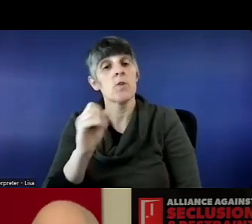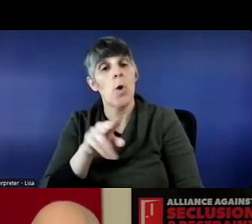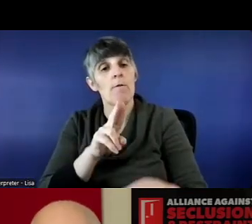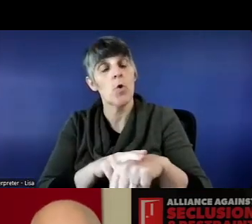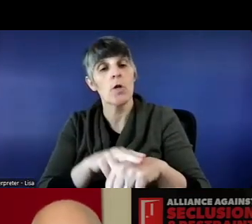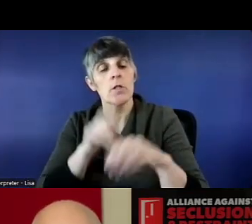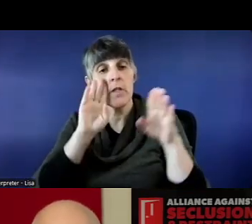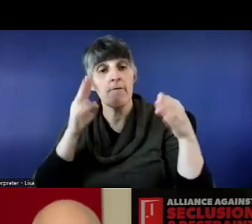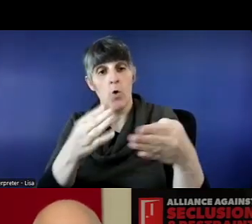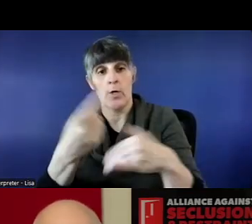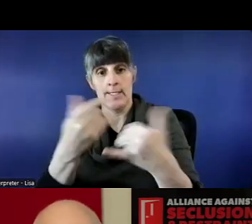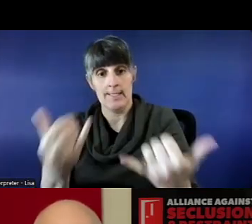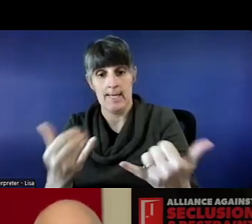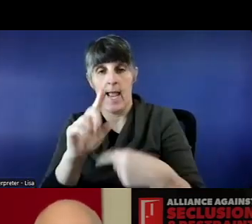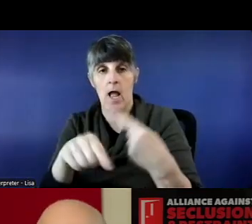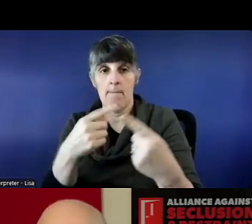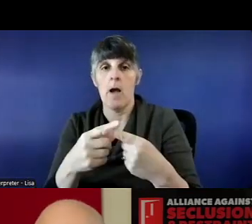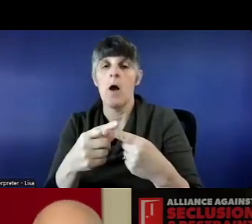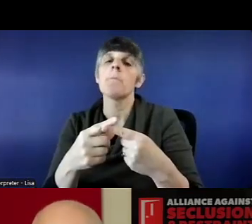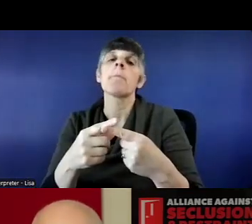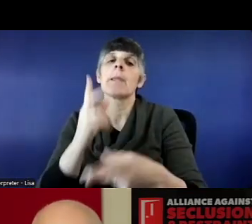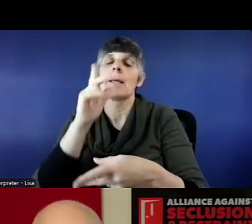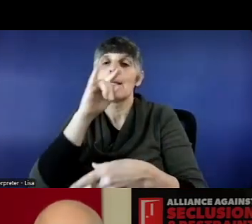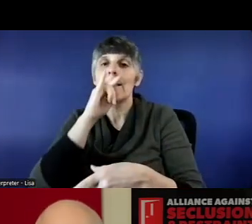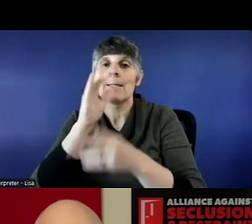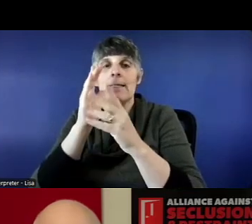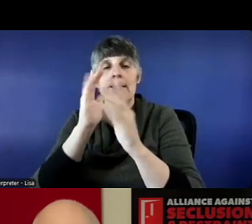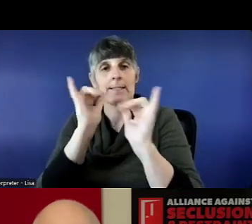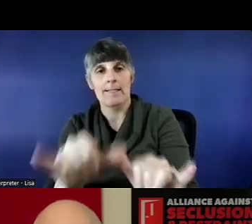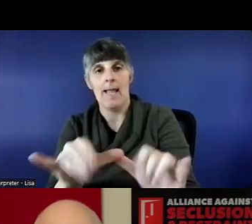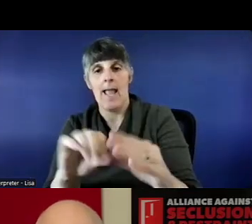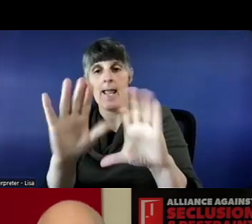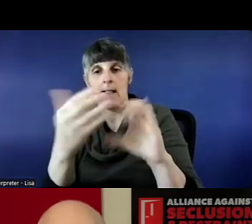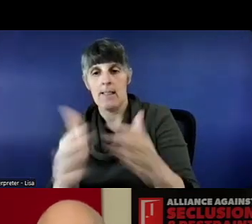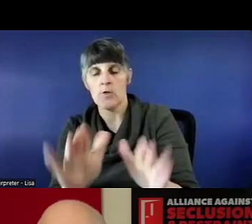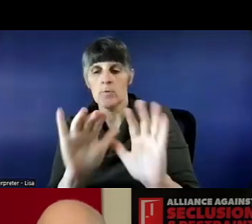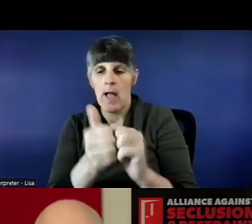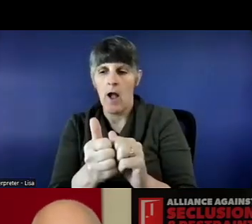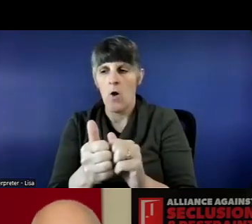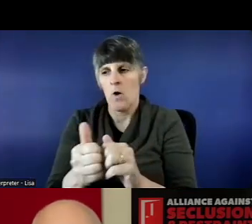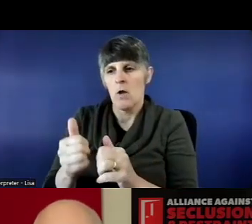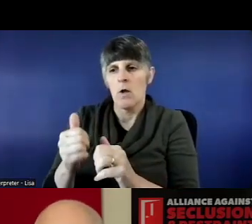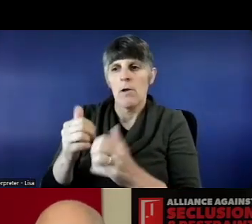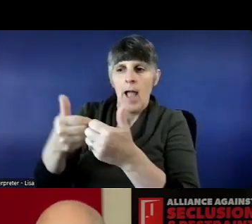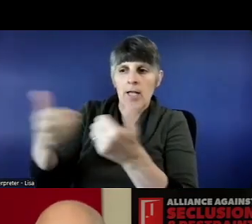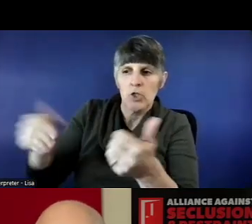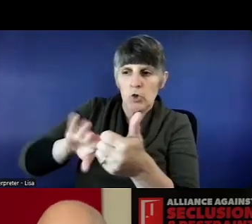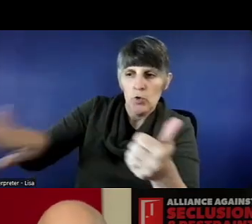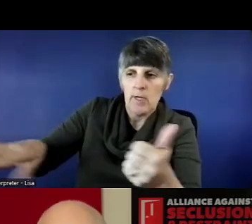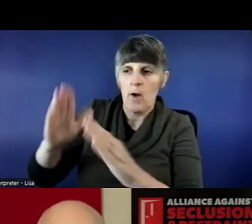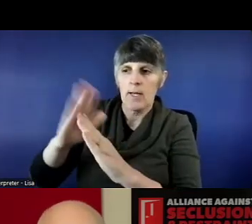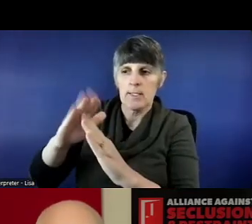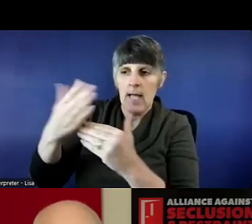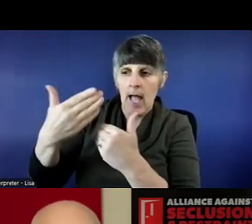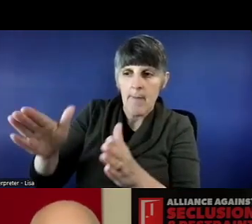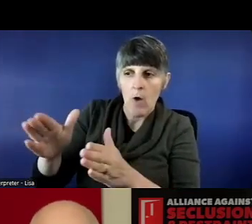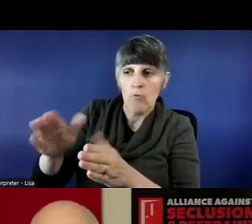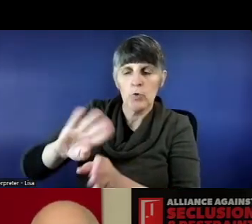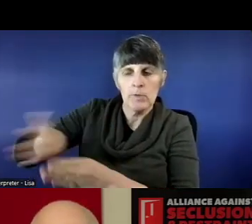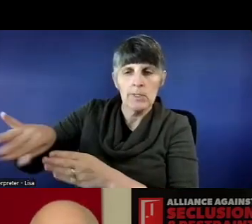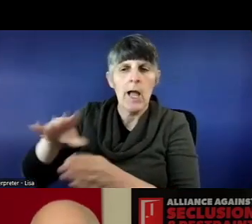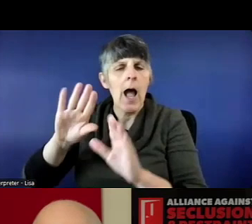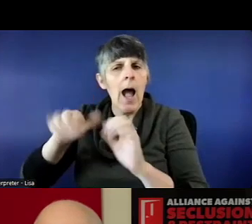our focus today is about keeping kids in classrooms. You know, how do we end the use of exclusionary timeout rooms in schools?